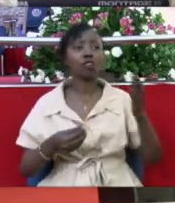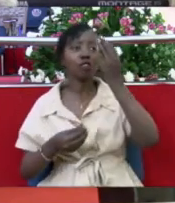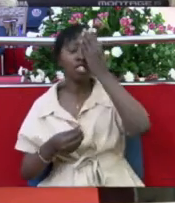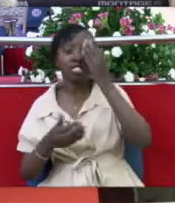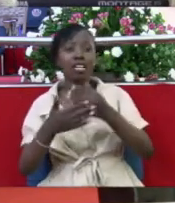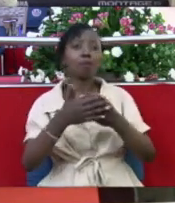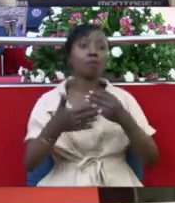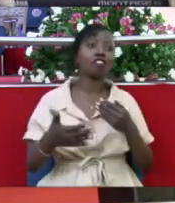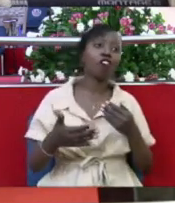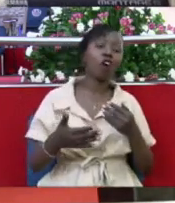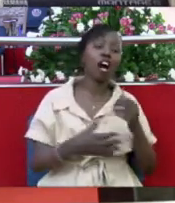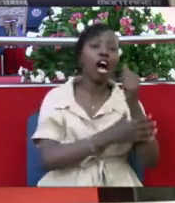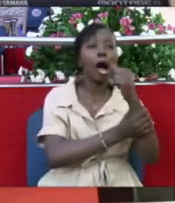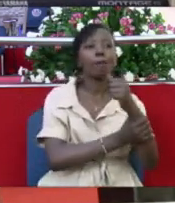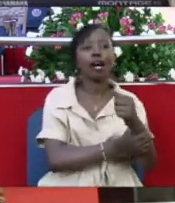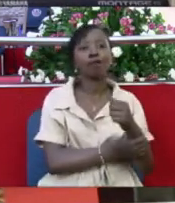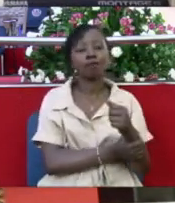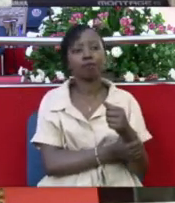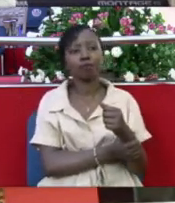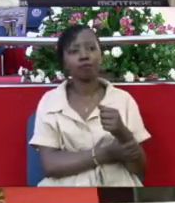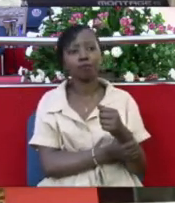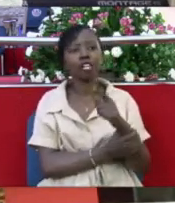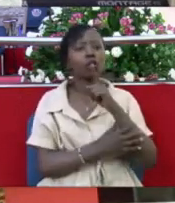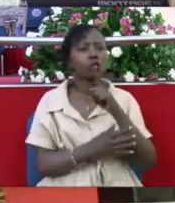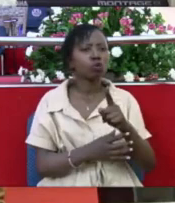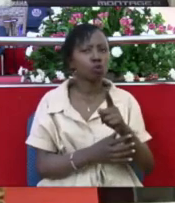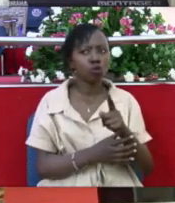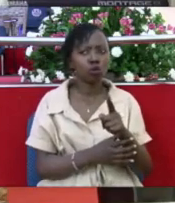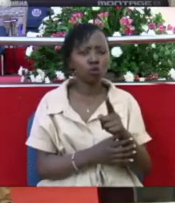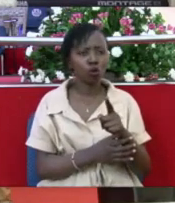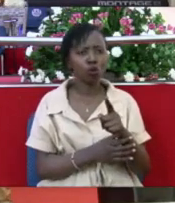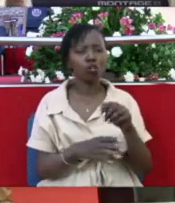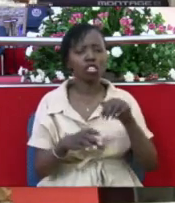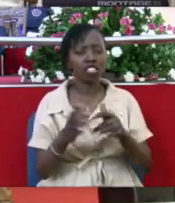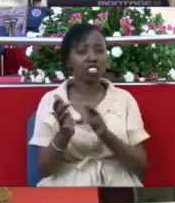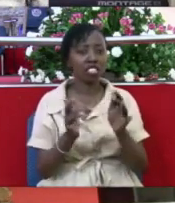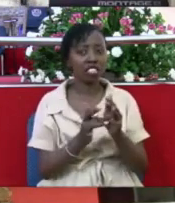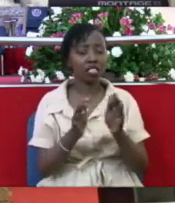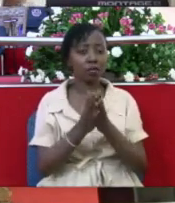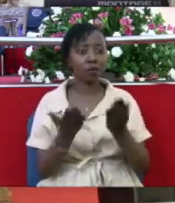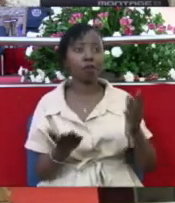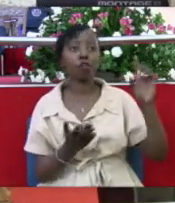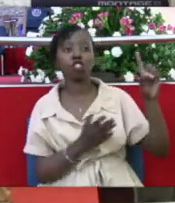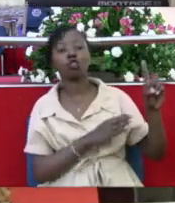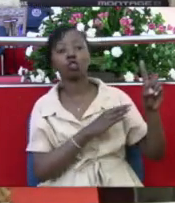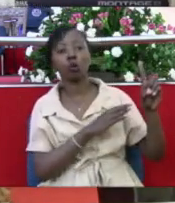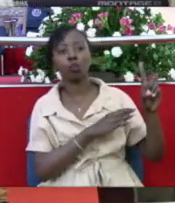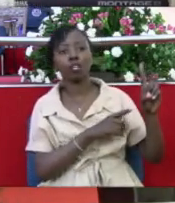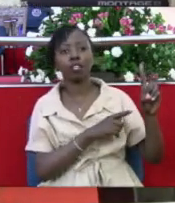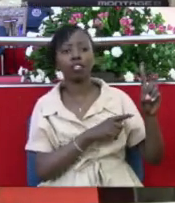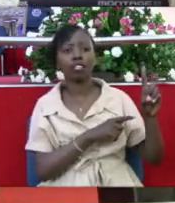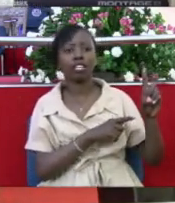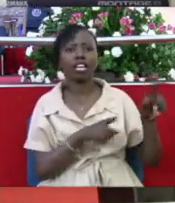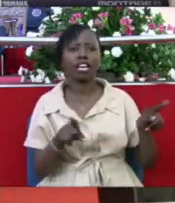ahadi Mungu aliyomwambia Abrahamu. And so we find ourselves back in Deuteronomy. Tunajipata tukirudi kumbukumbu la Torati. And just like we have